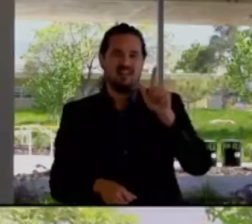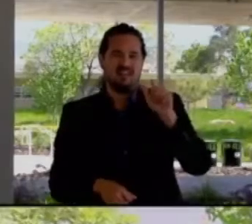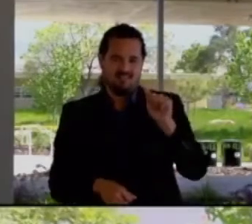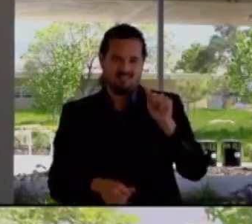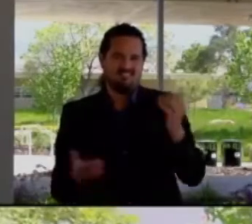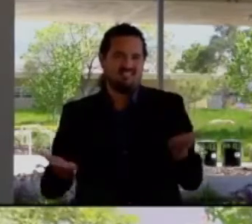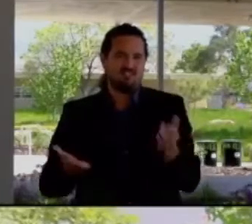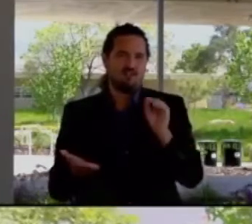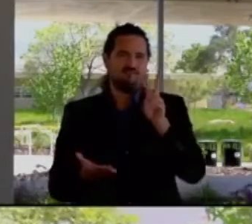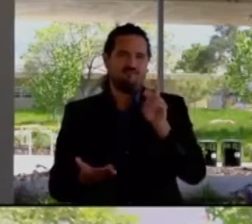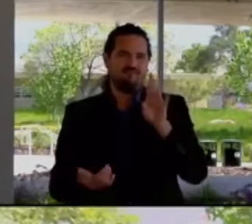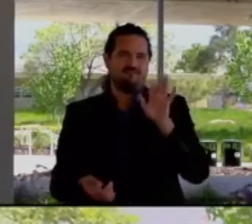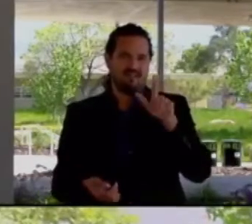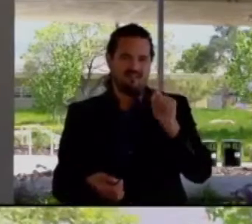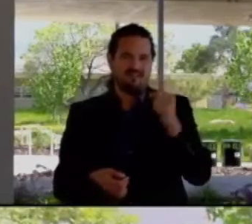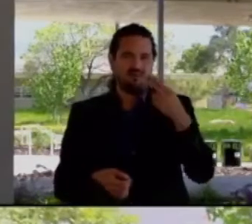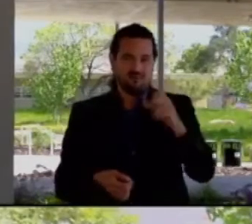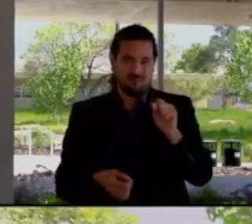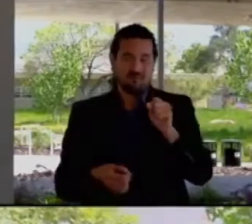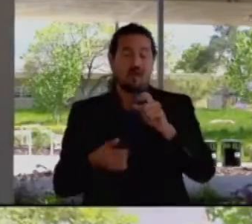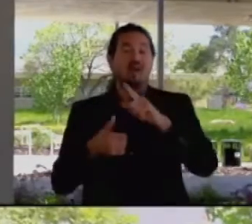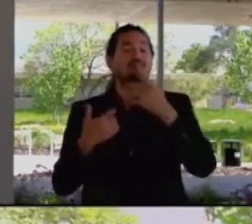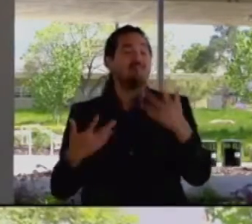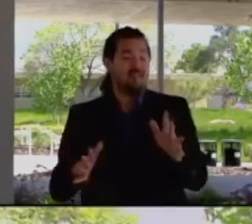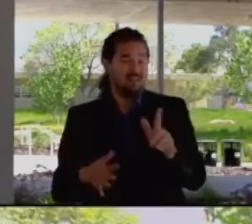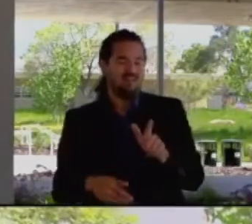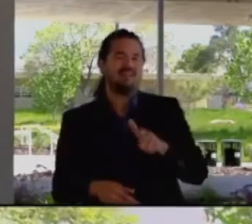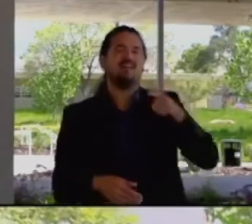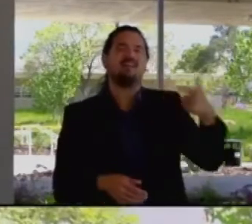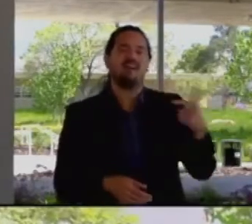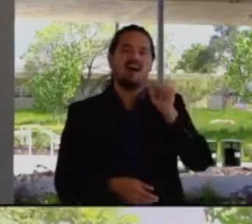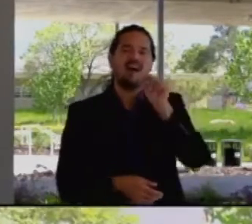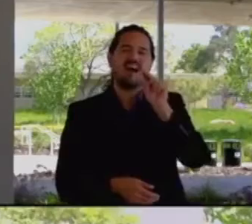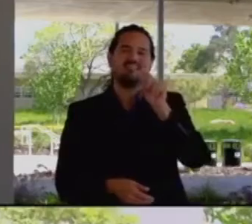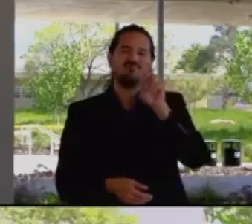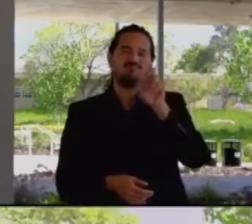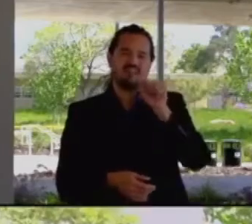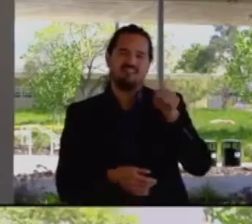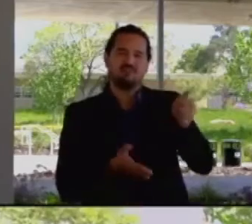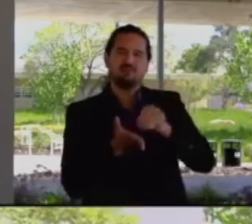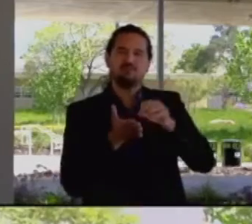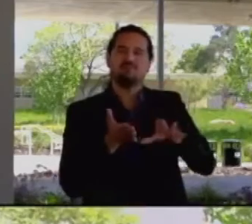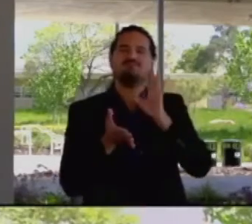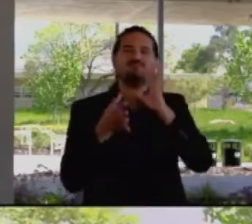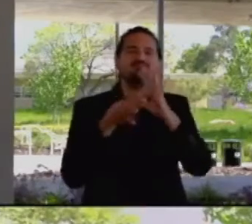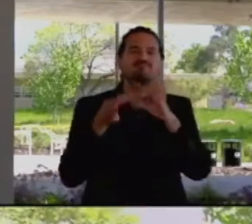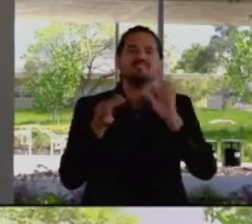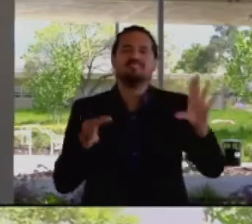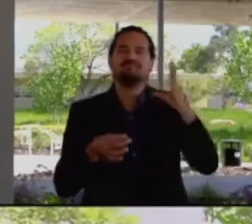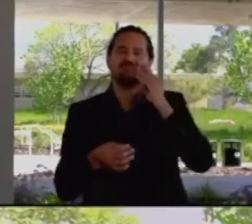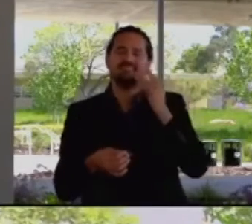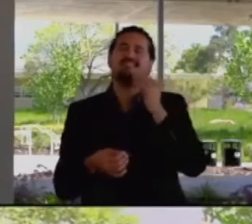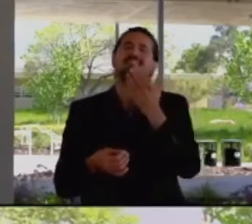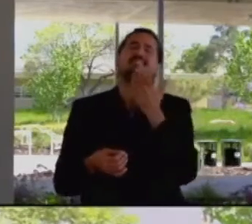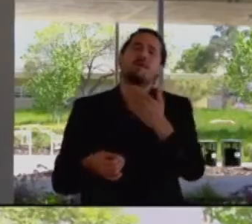their experience with their vaccination. I'm grateful for them being here today, and I'm really grateful to Eastside Union High School District for hosting us